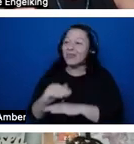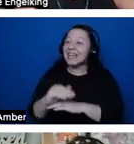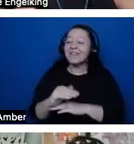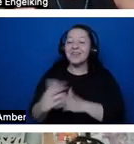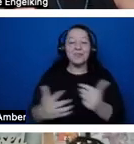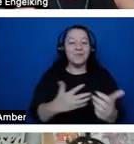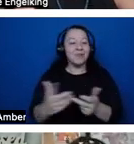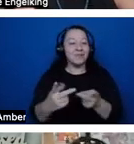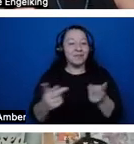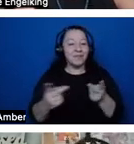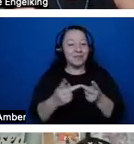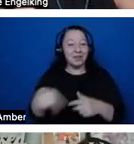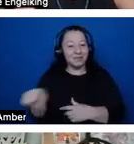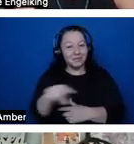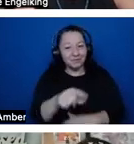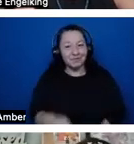are.